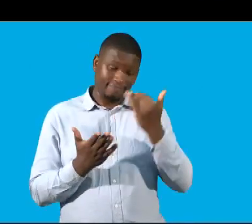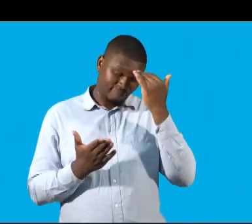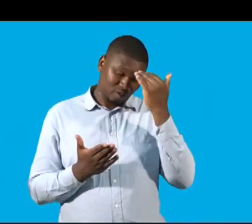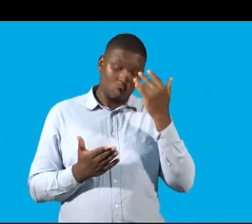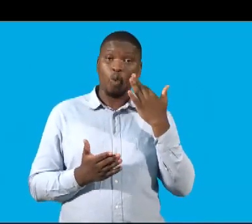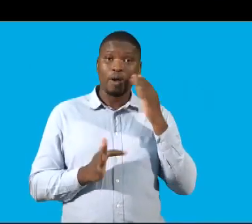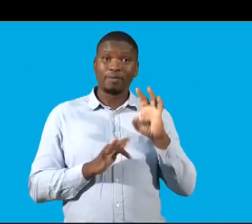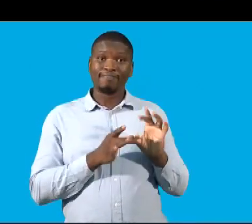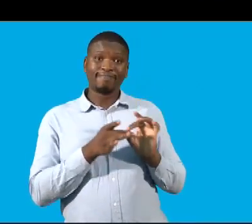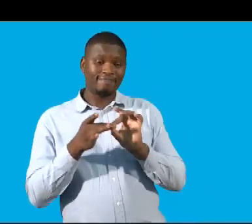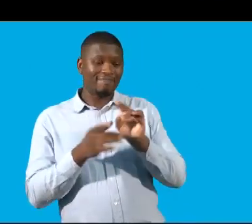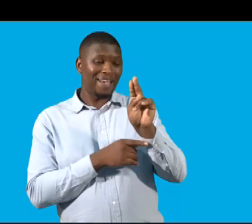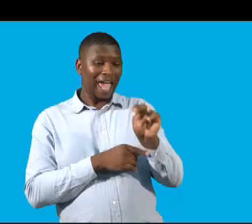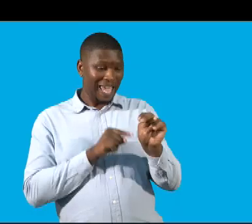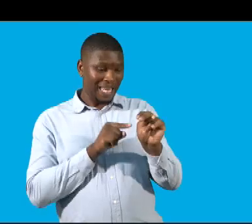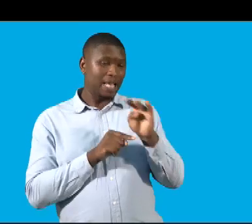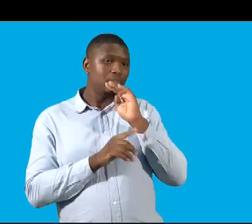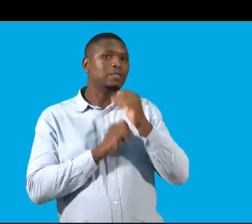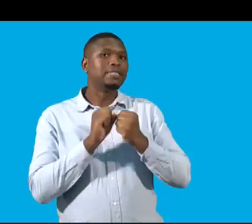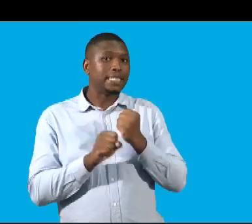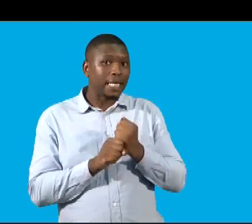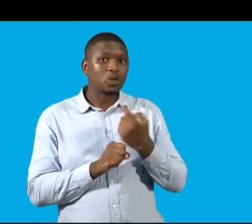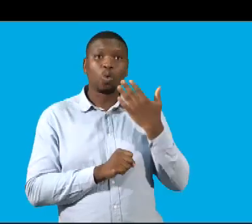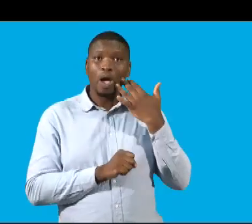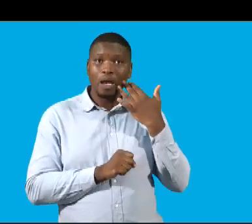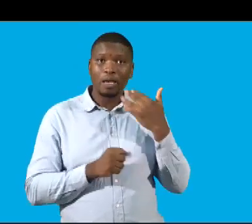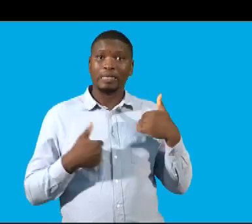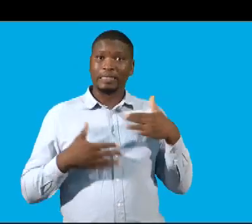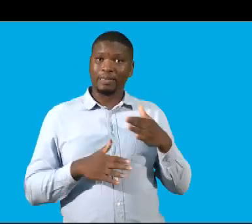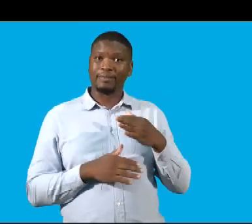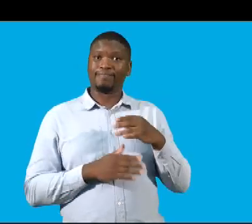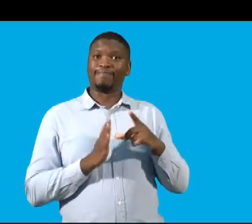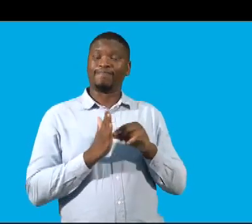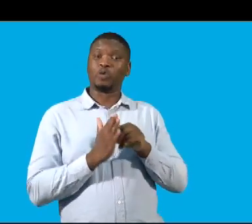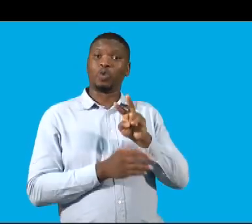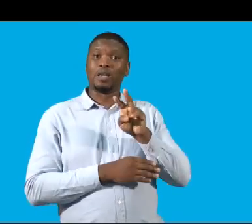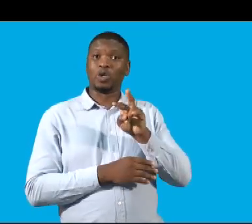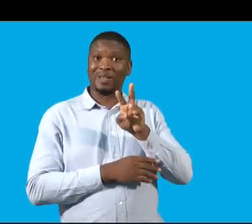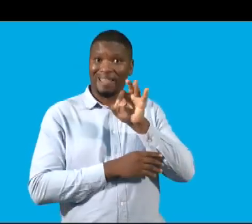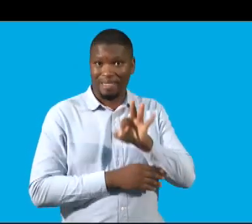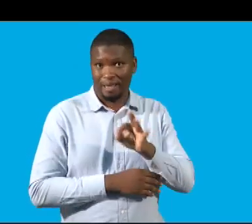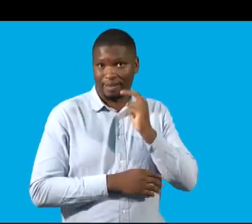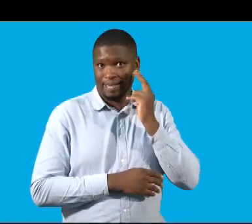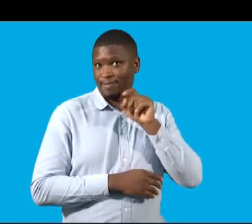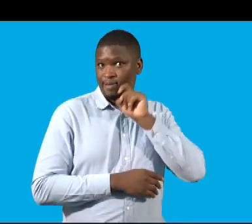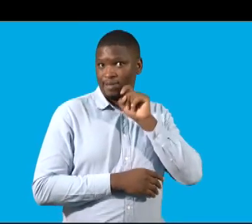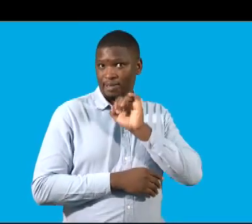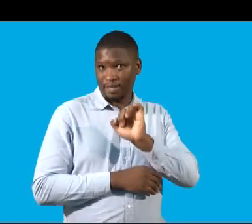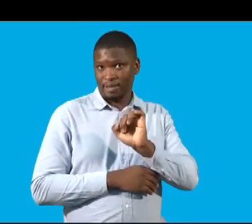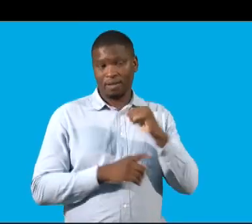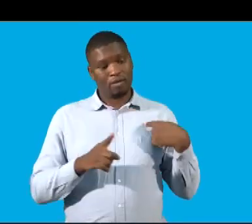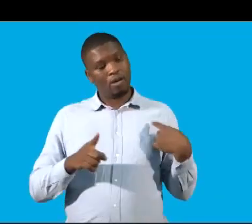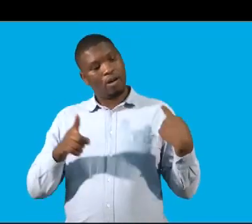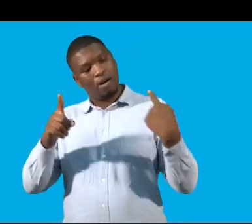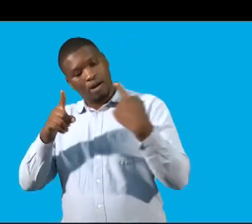we know that when it comes to n, it was from his 23rd birthday right up until the 1